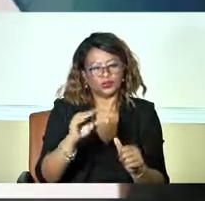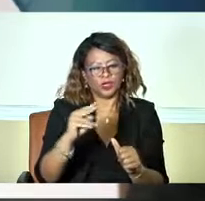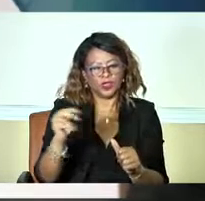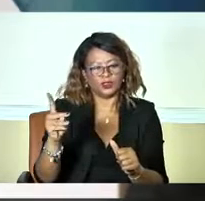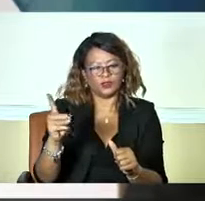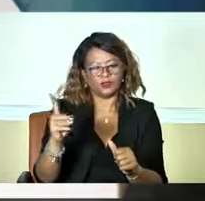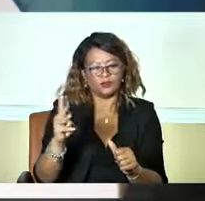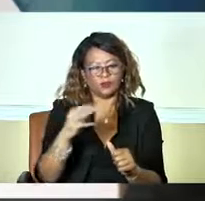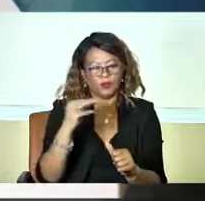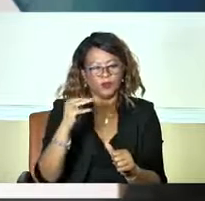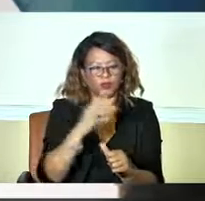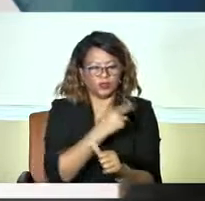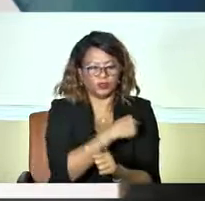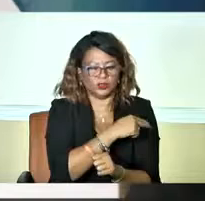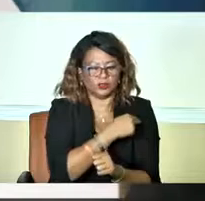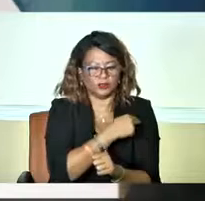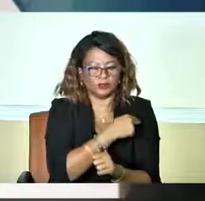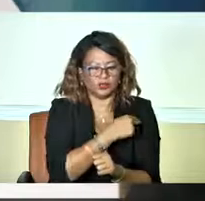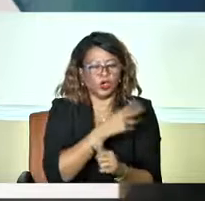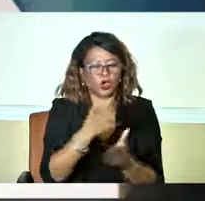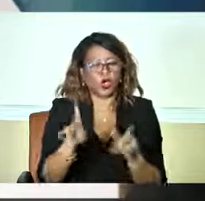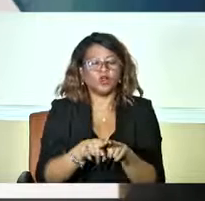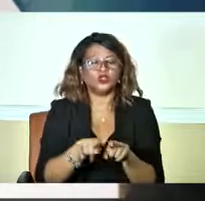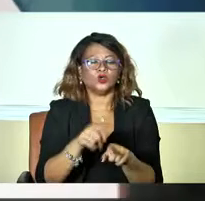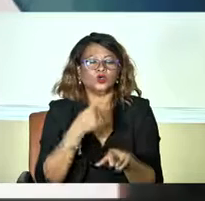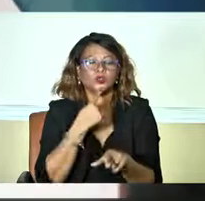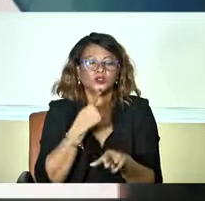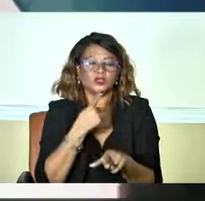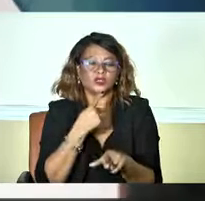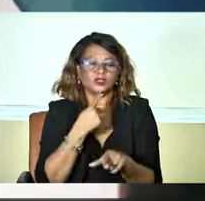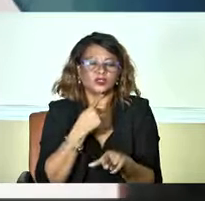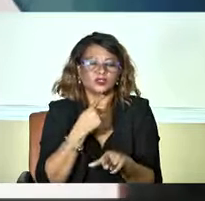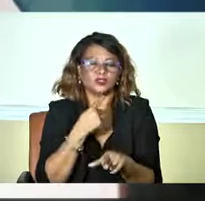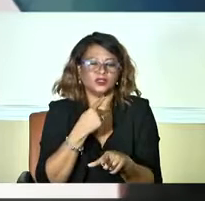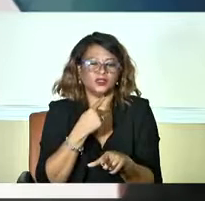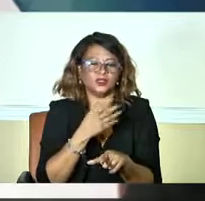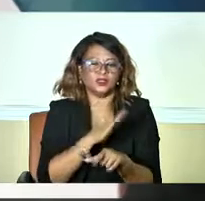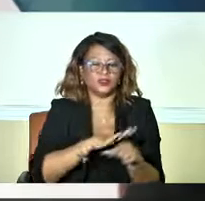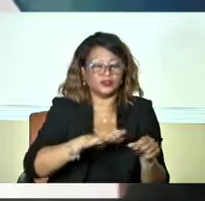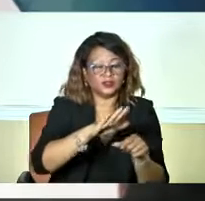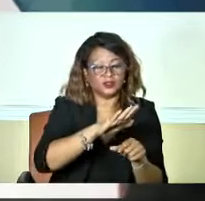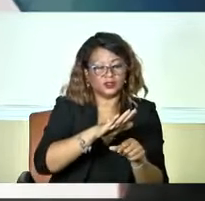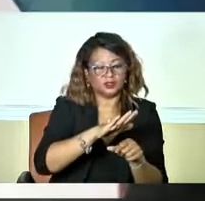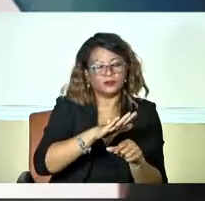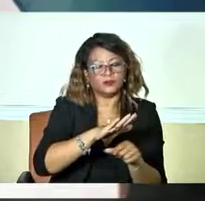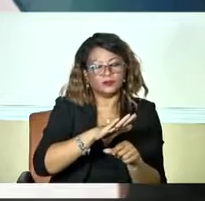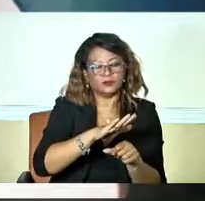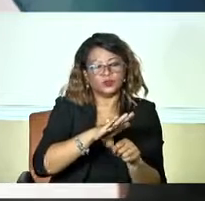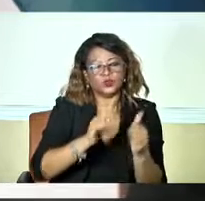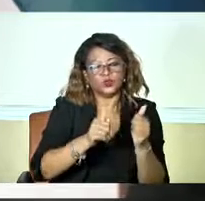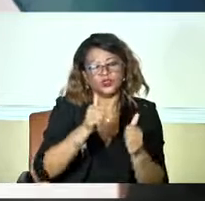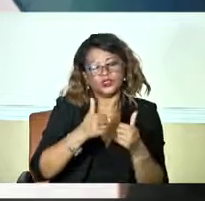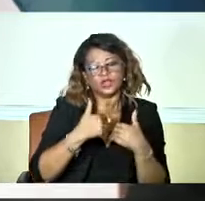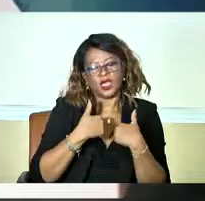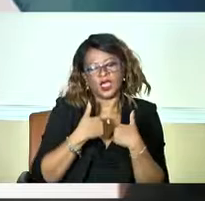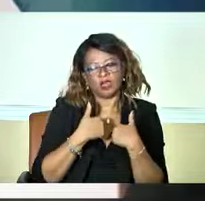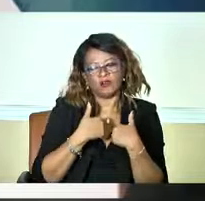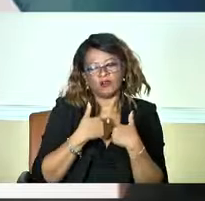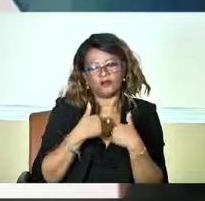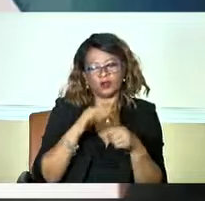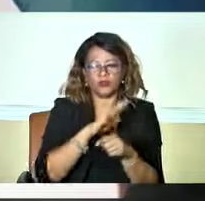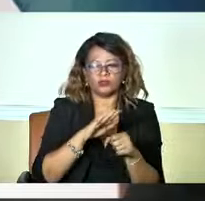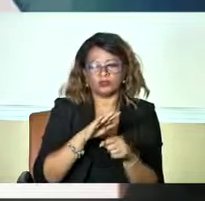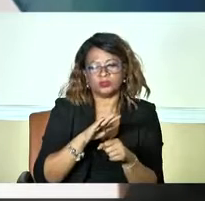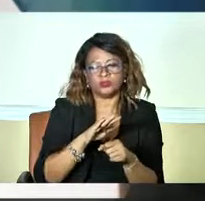Hospital as well. We also want to say that the facility, which I believe had some